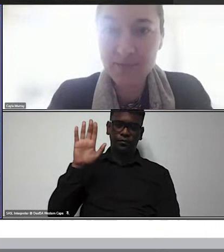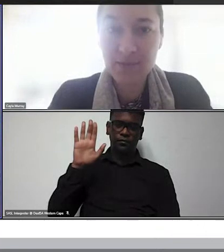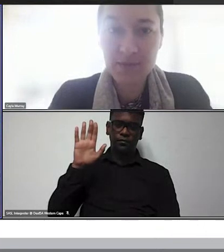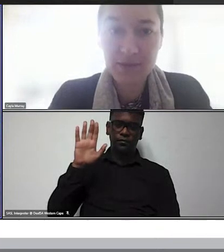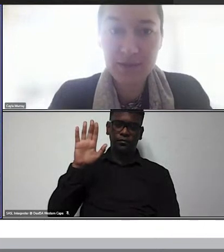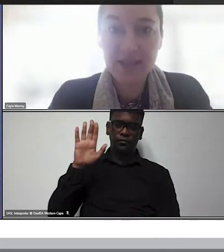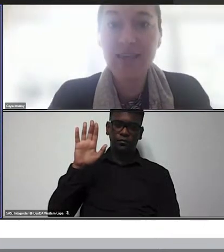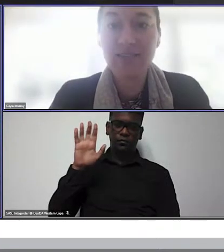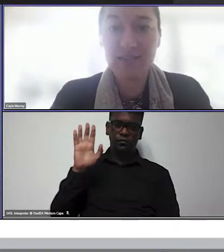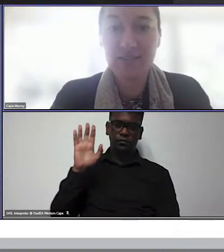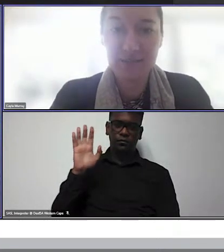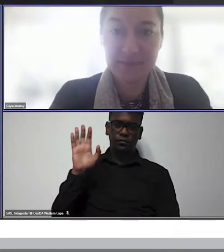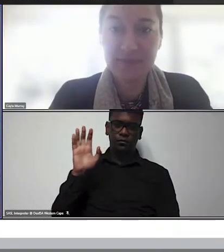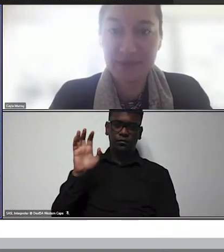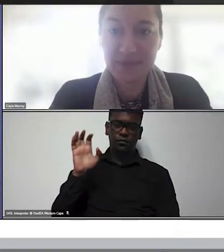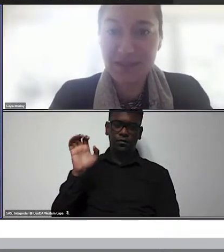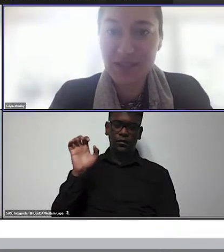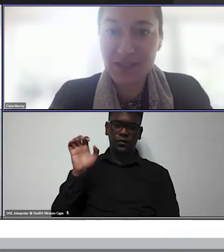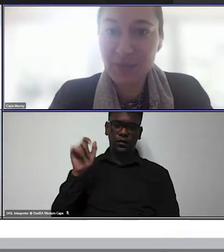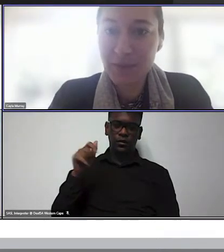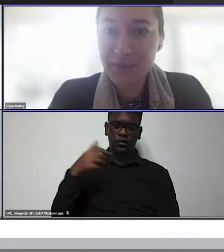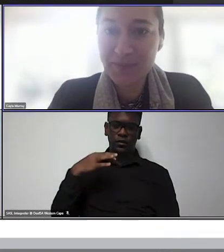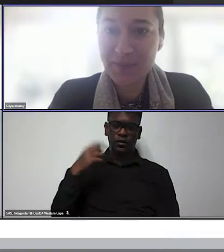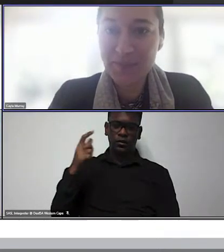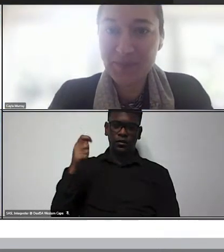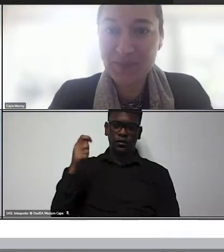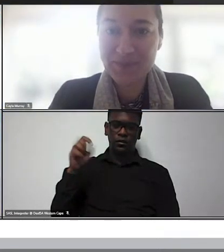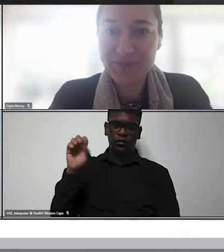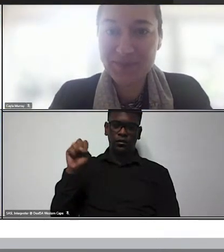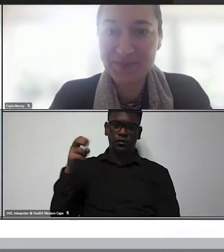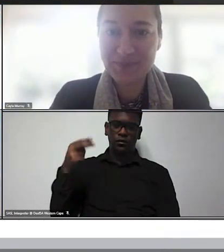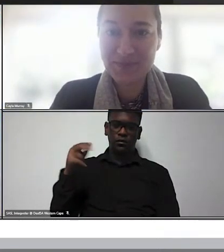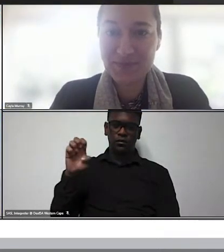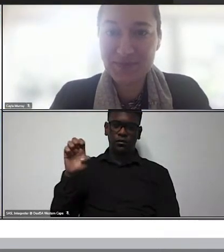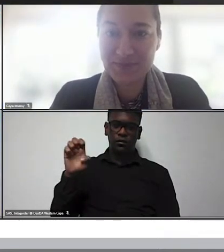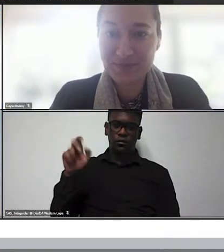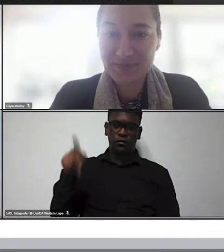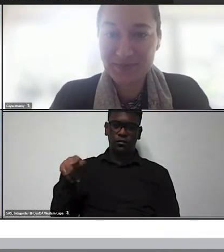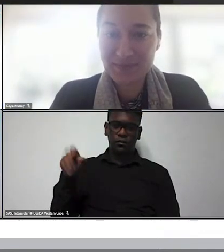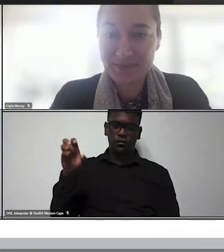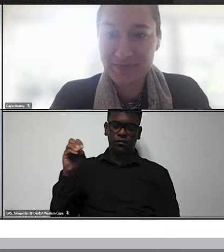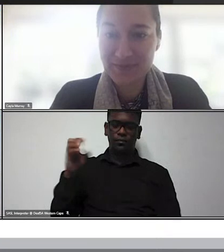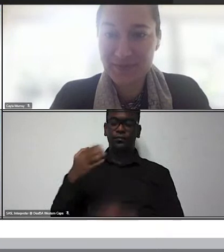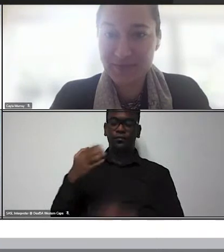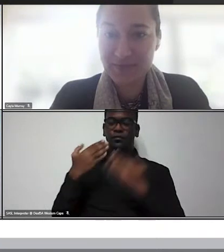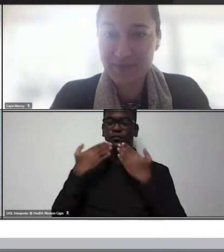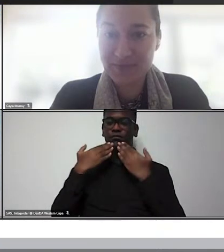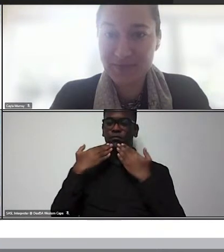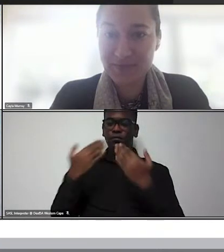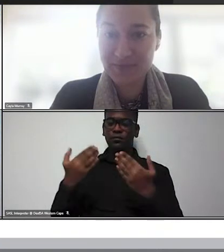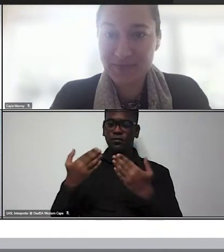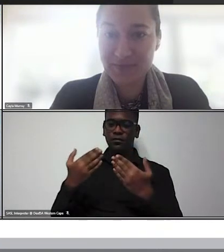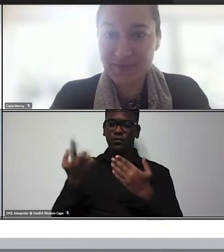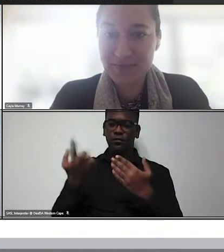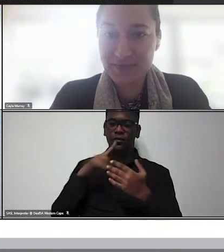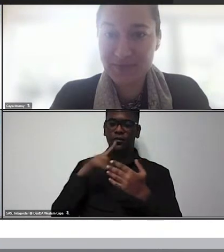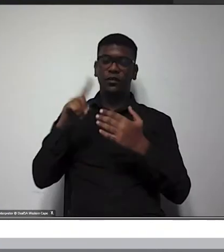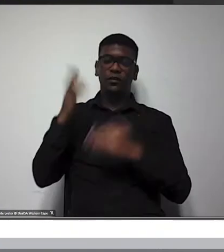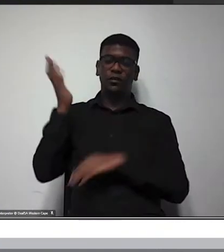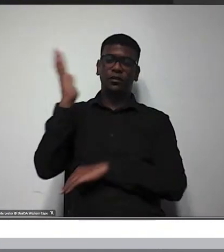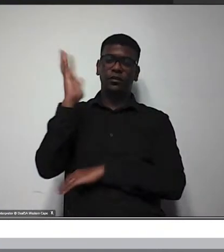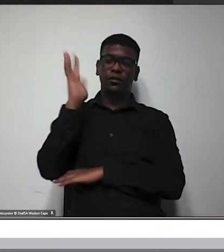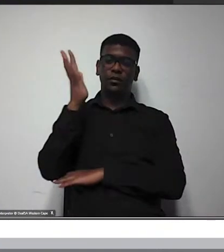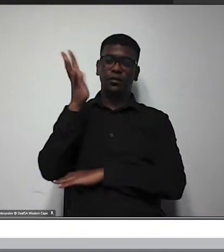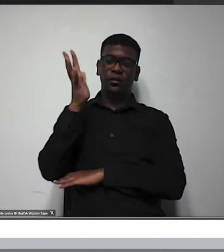Tsepo wants to add something. Tsepo? Yes, thank you very much. Thank you for the presentations.